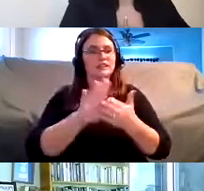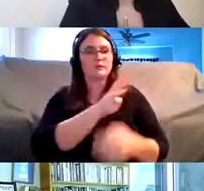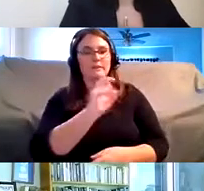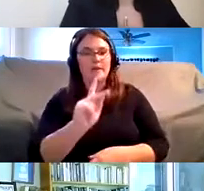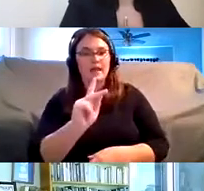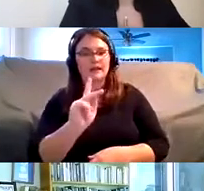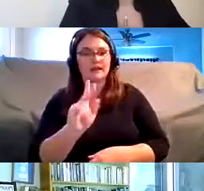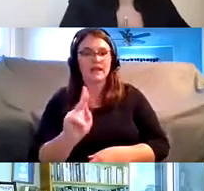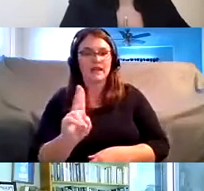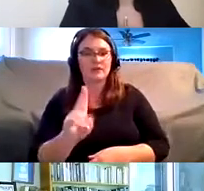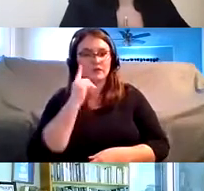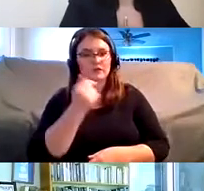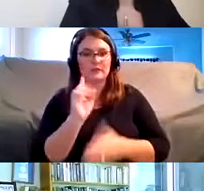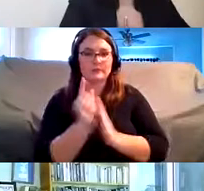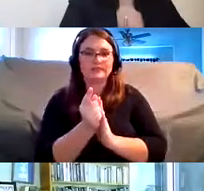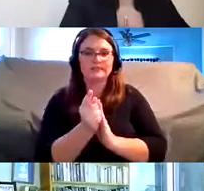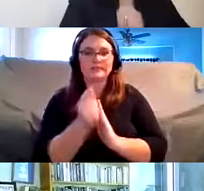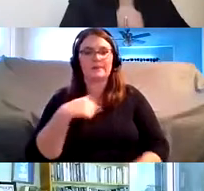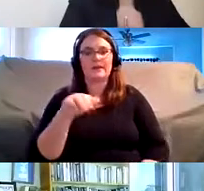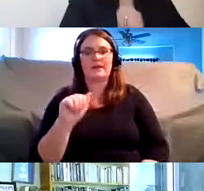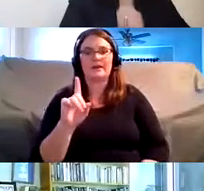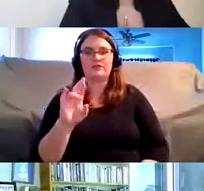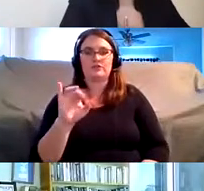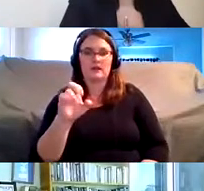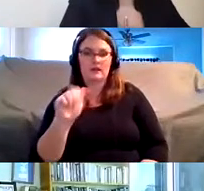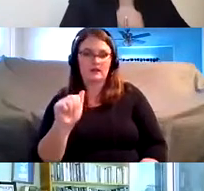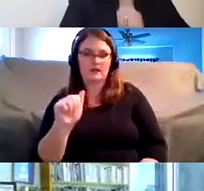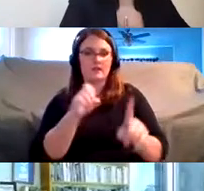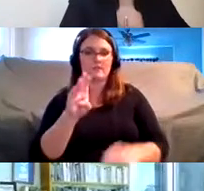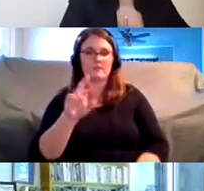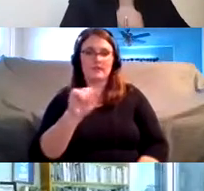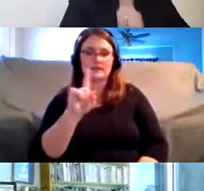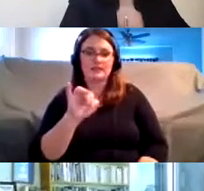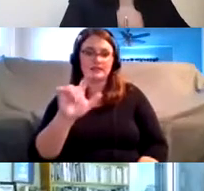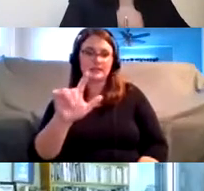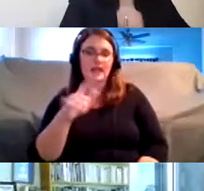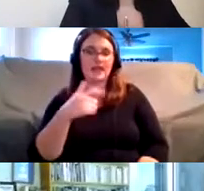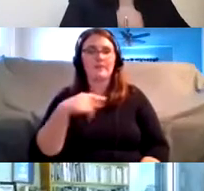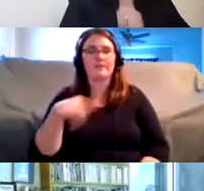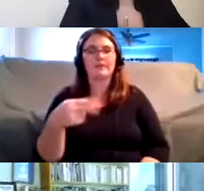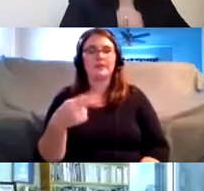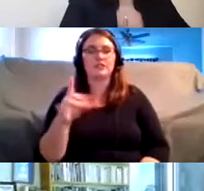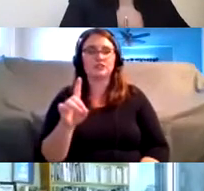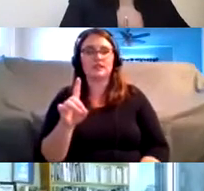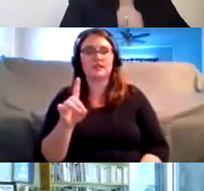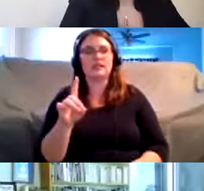So I'm Adriana, I'm from Brazil. I'm a PhD candidate in leisure studies. Hi,